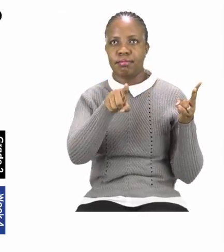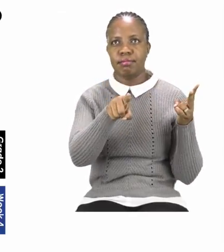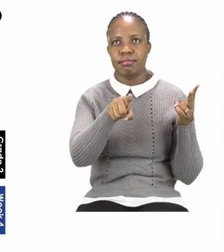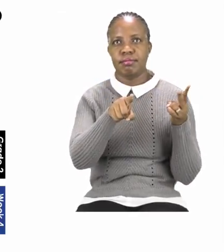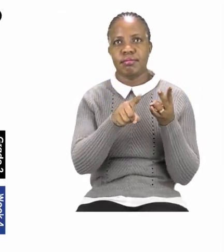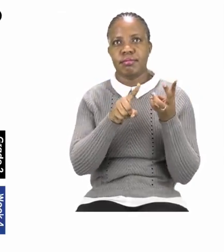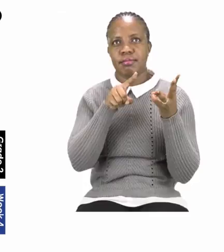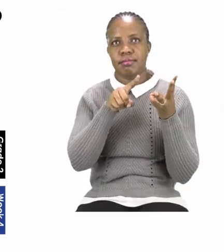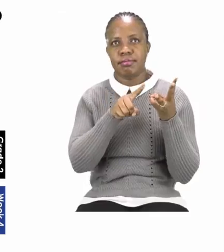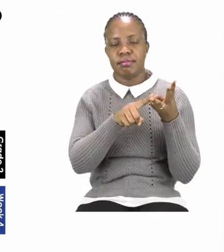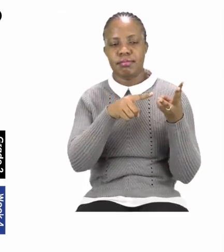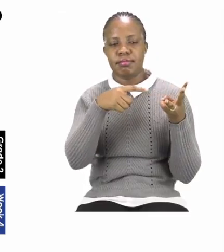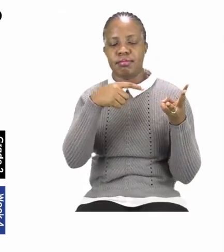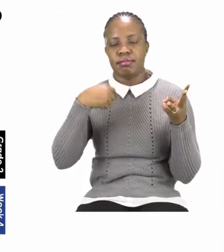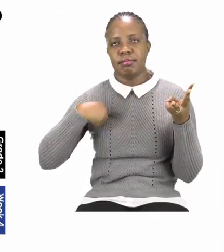he,